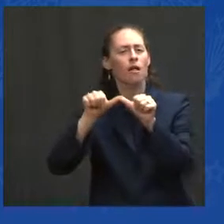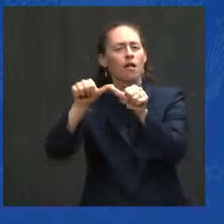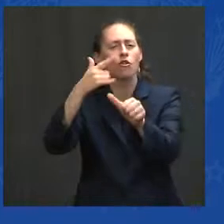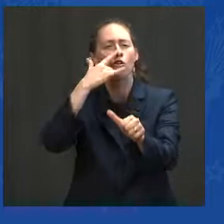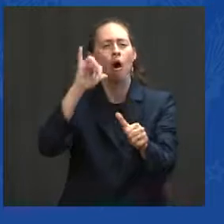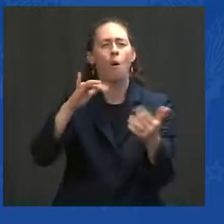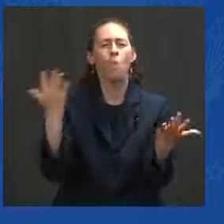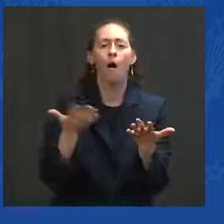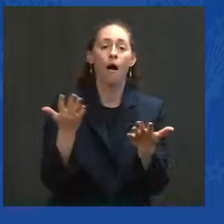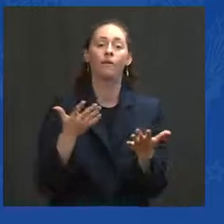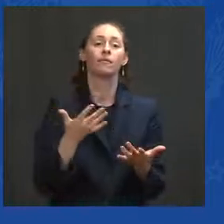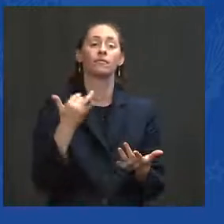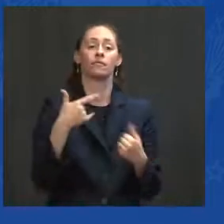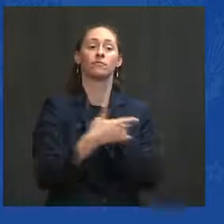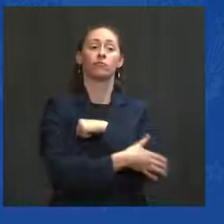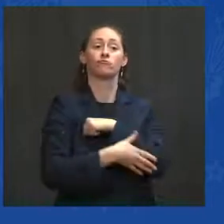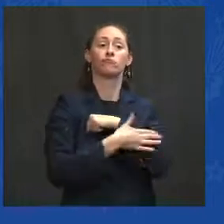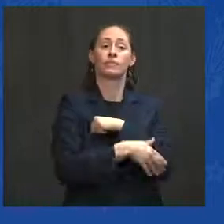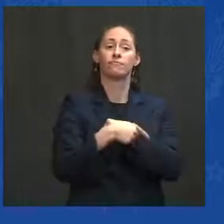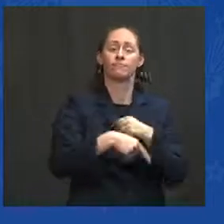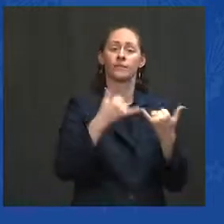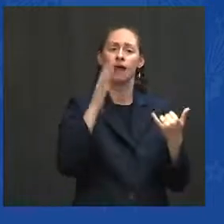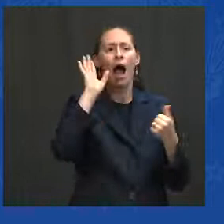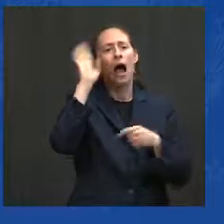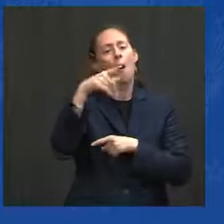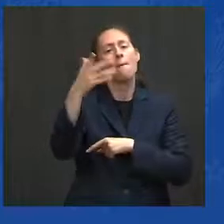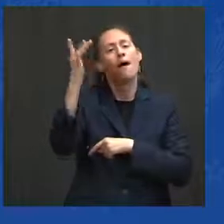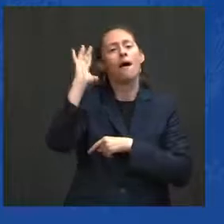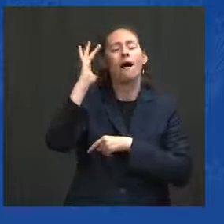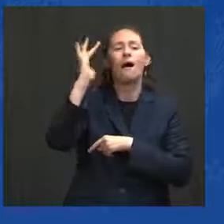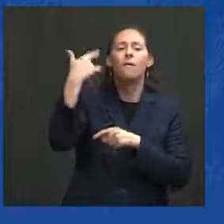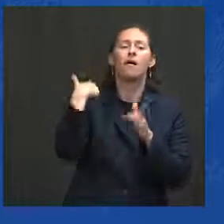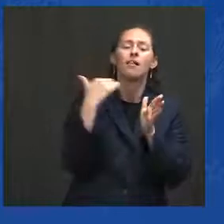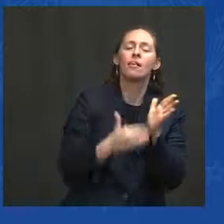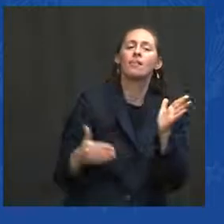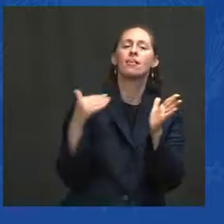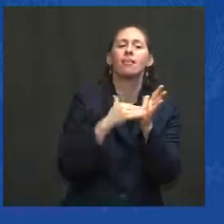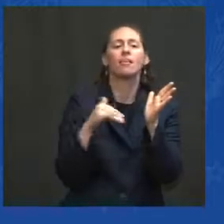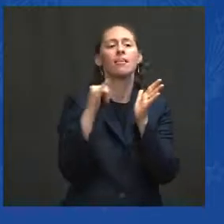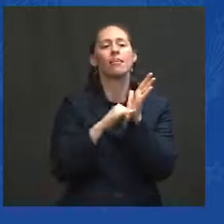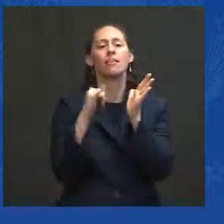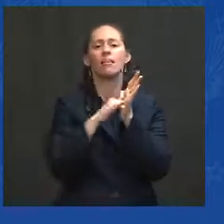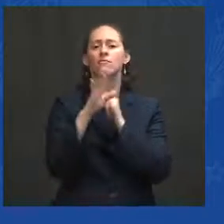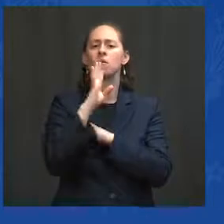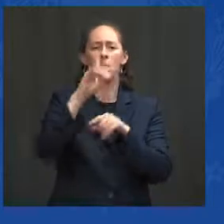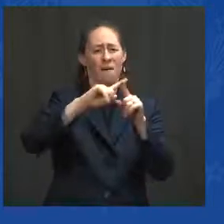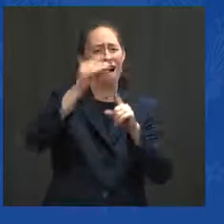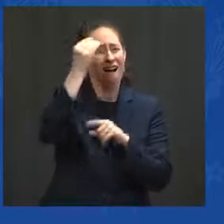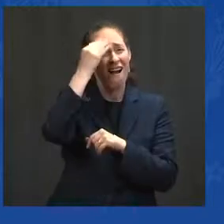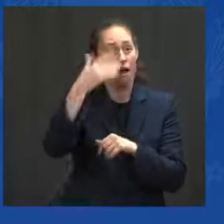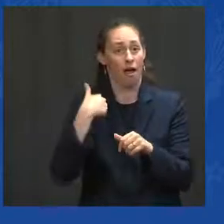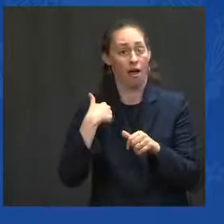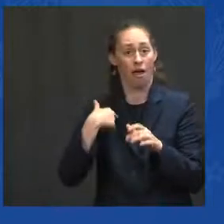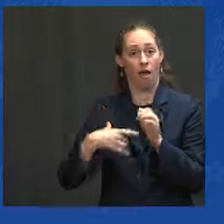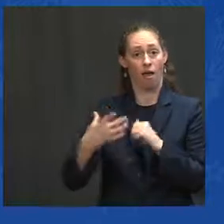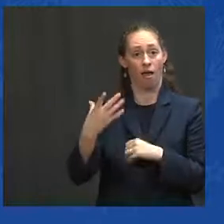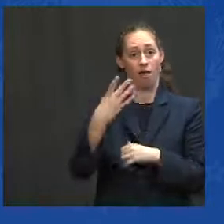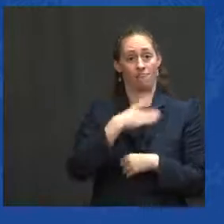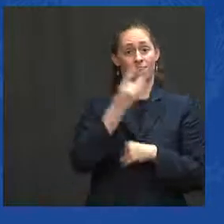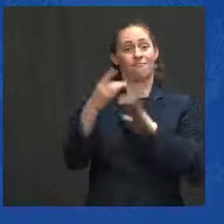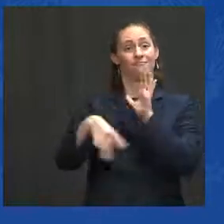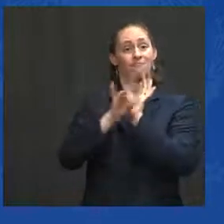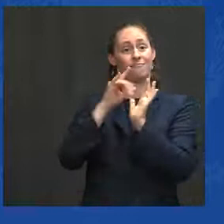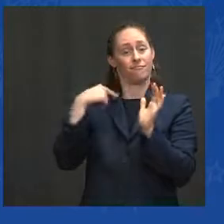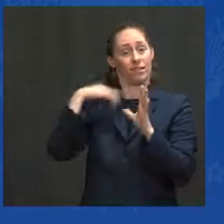as well. And I know you're all tired of hearing me during the campaign and since I'm elected president talk about it. And that's bringing